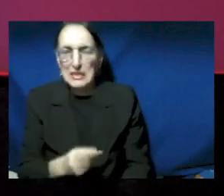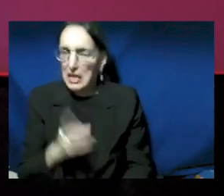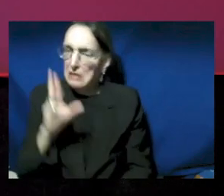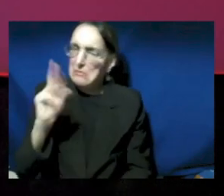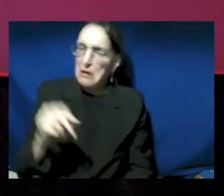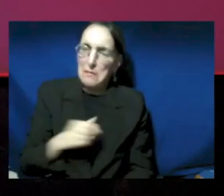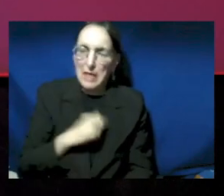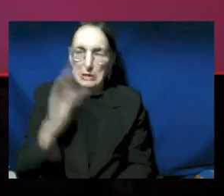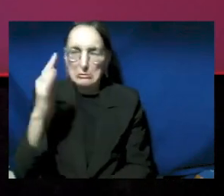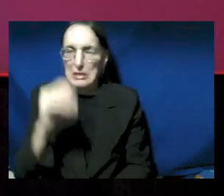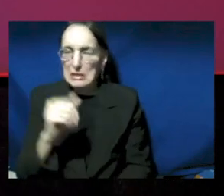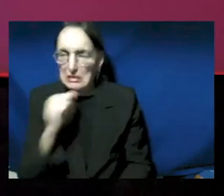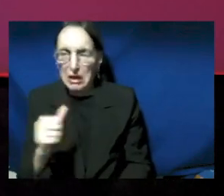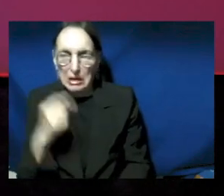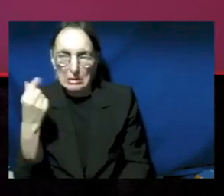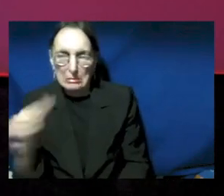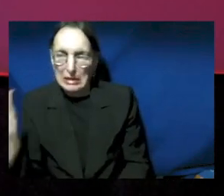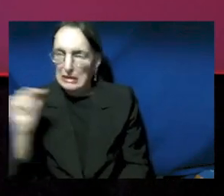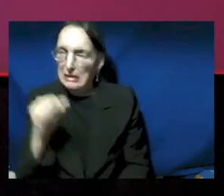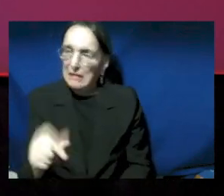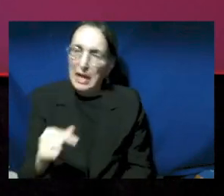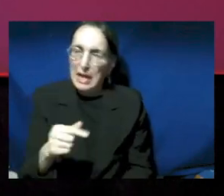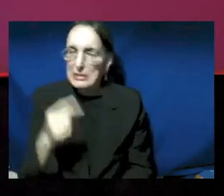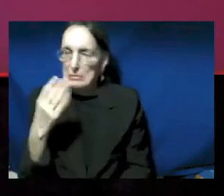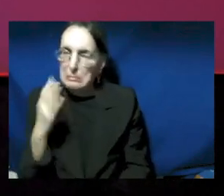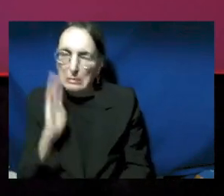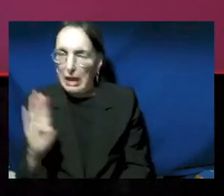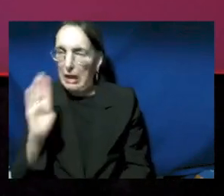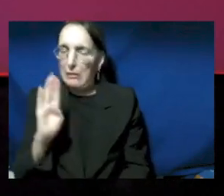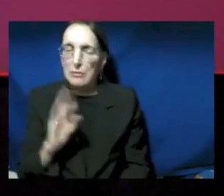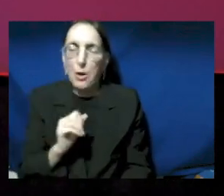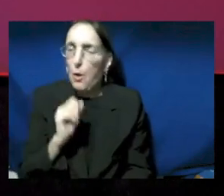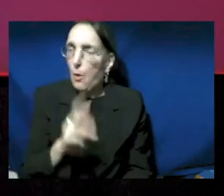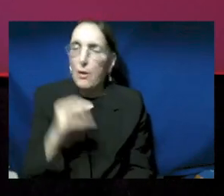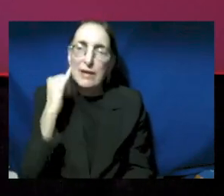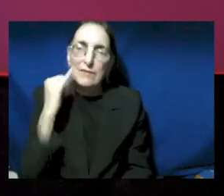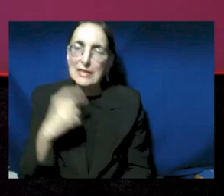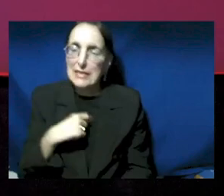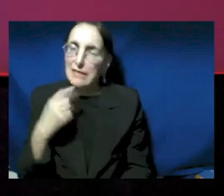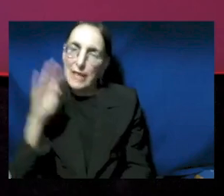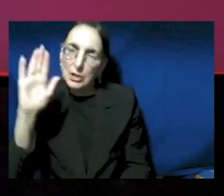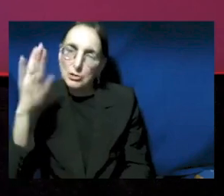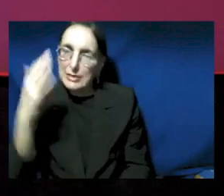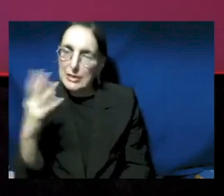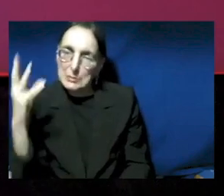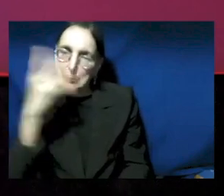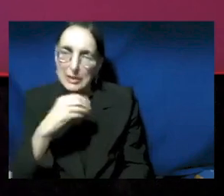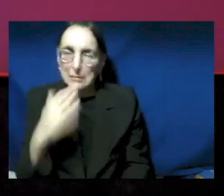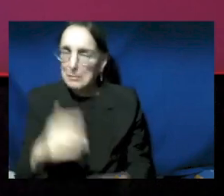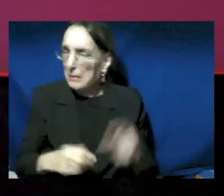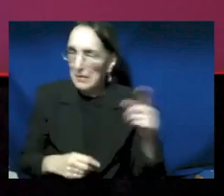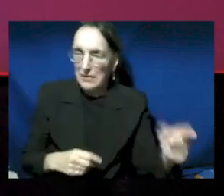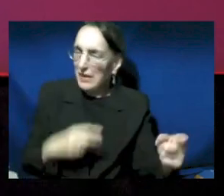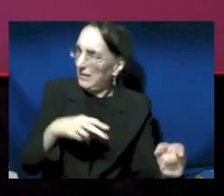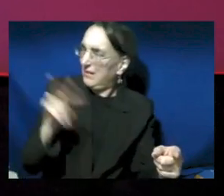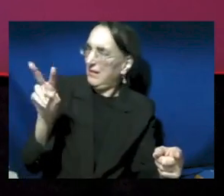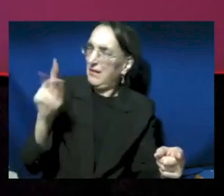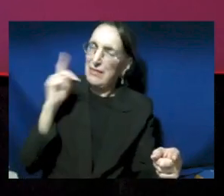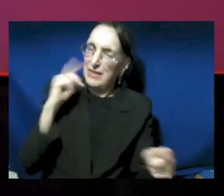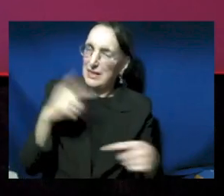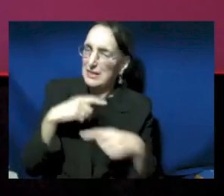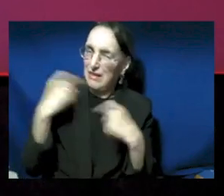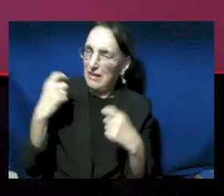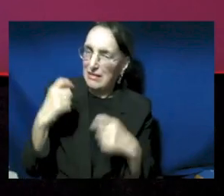a little bit, that's not objective enough. The bottom line is, we are